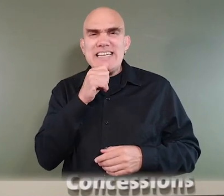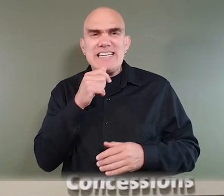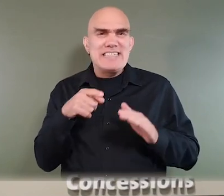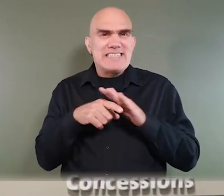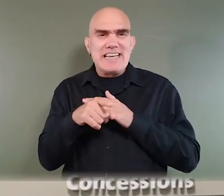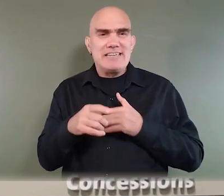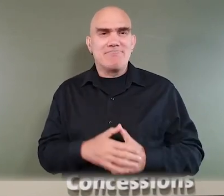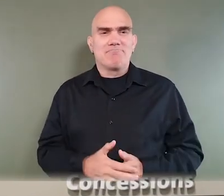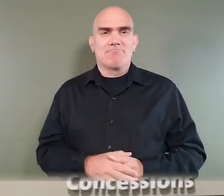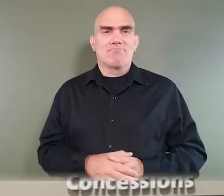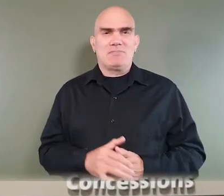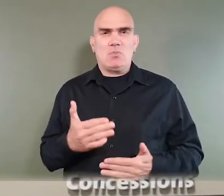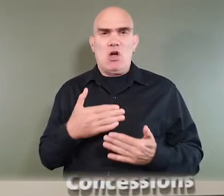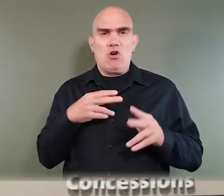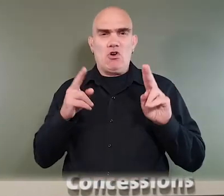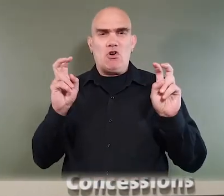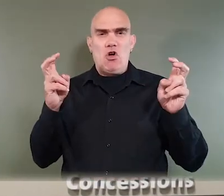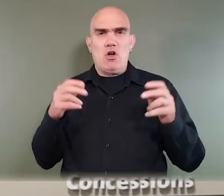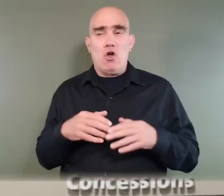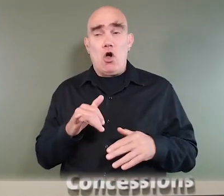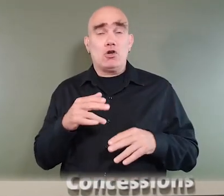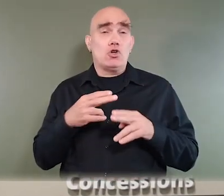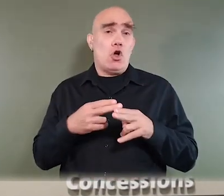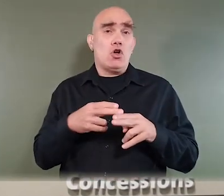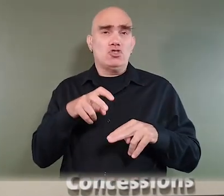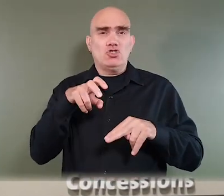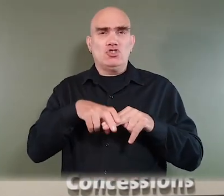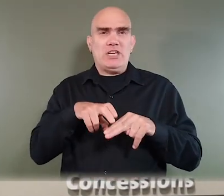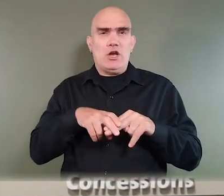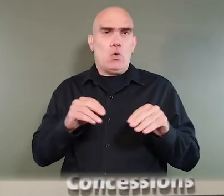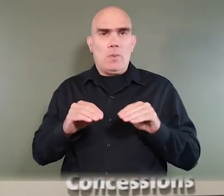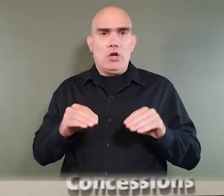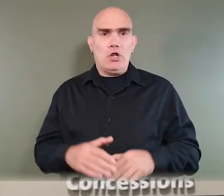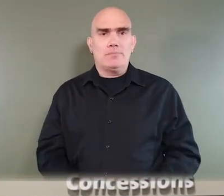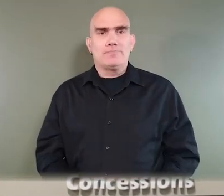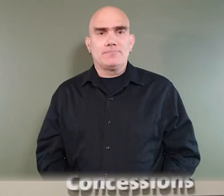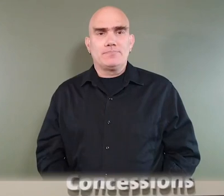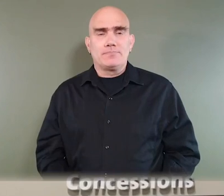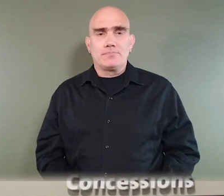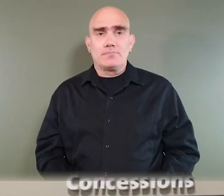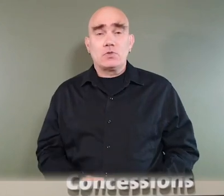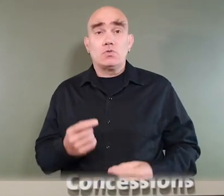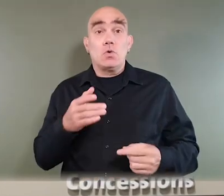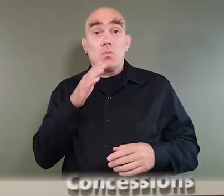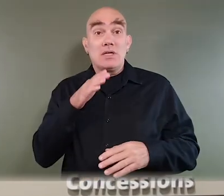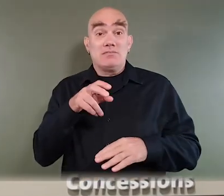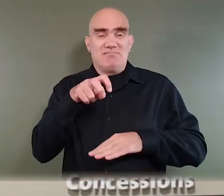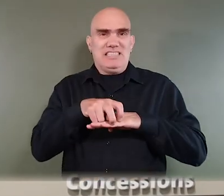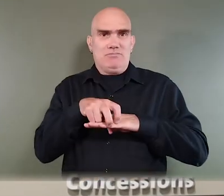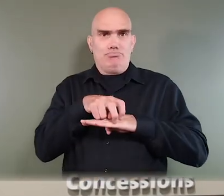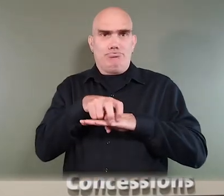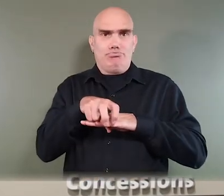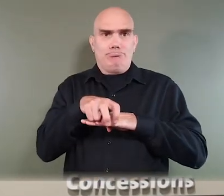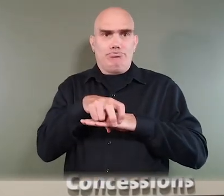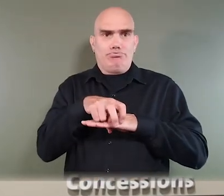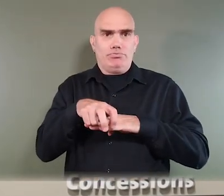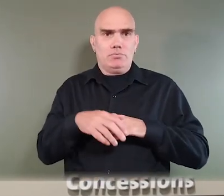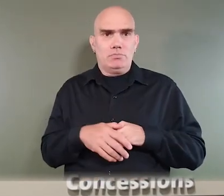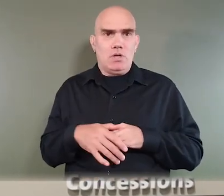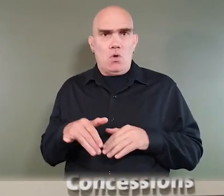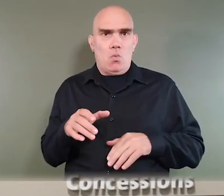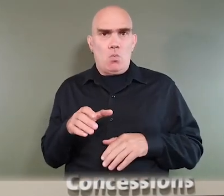sneak. It's also called the chair wiggle. So you're going to wiggle your tush in the chair. Wiggle, wiggle, wiggle, wiggle,